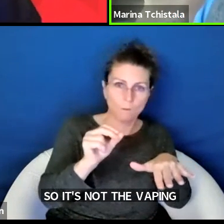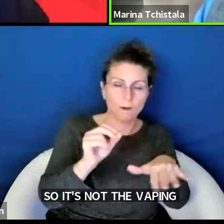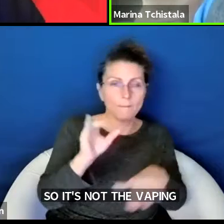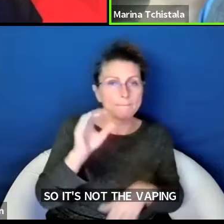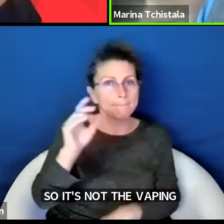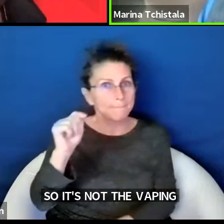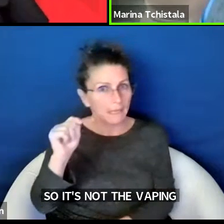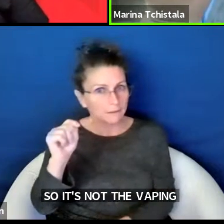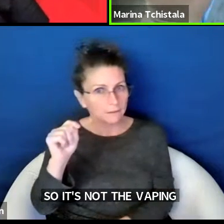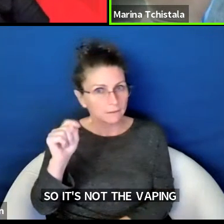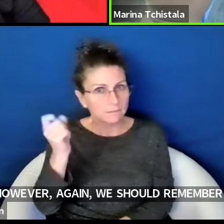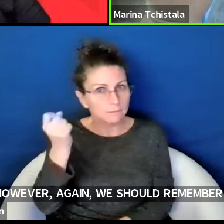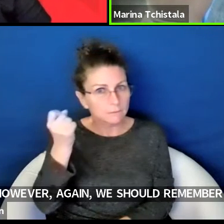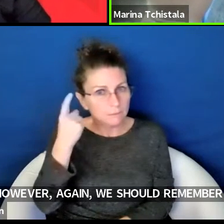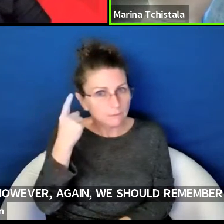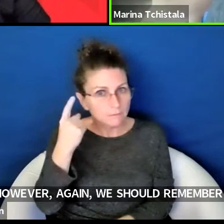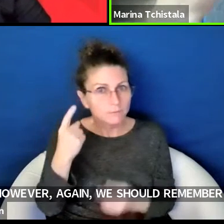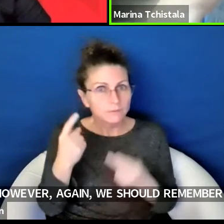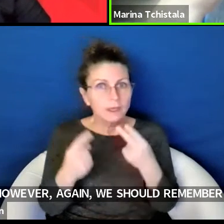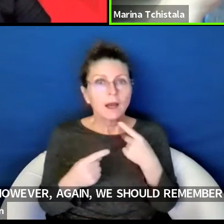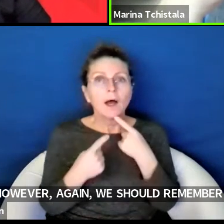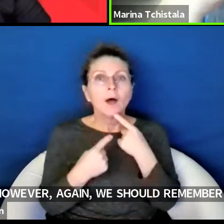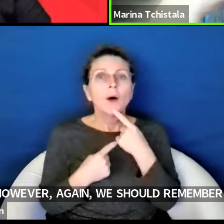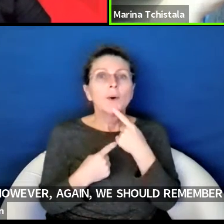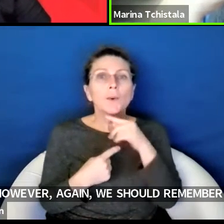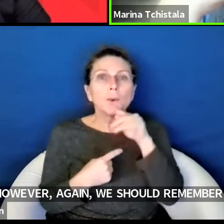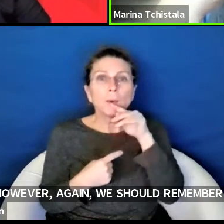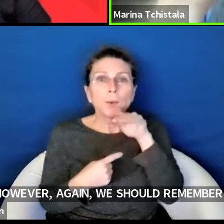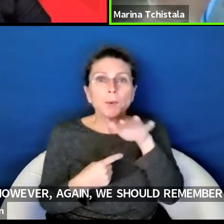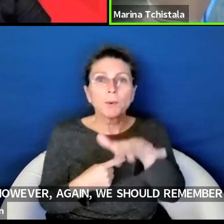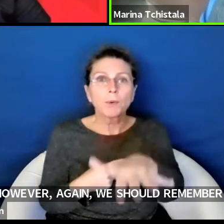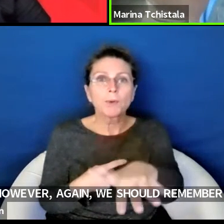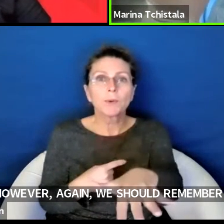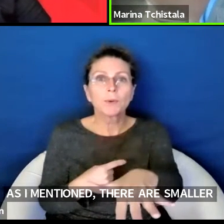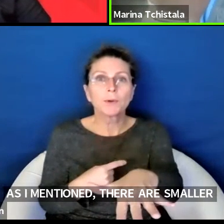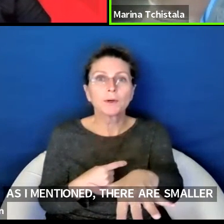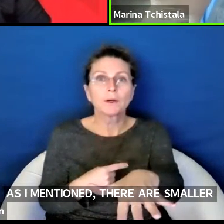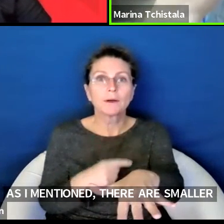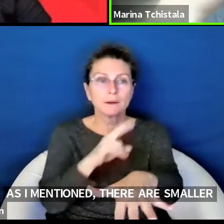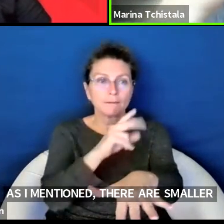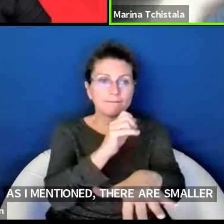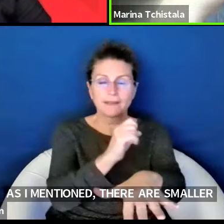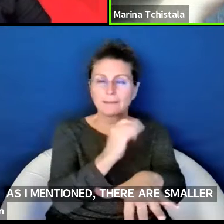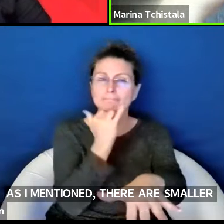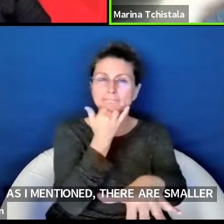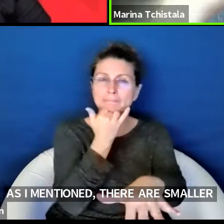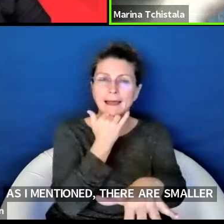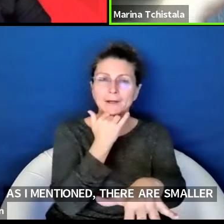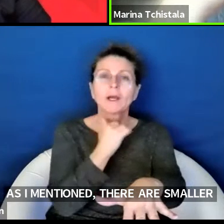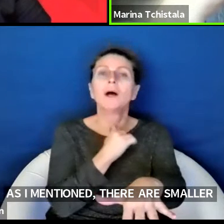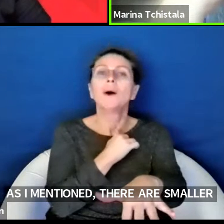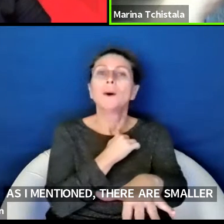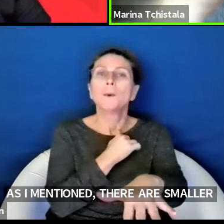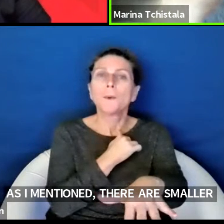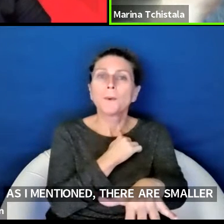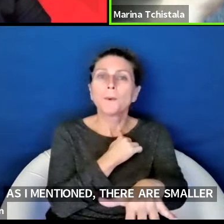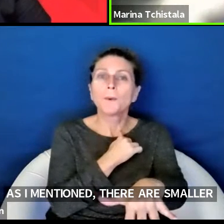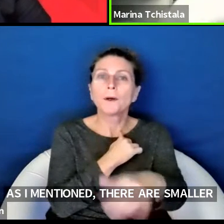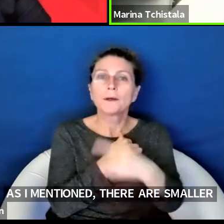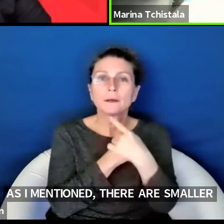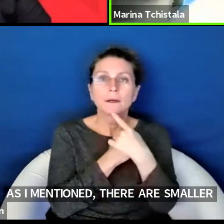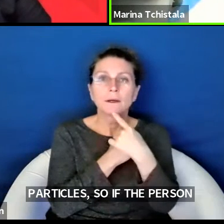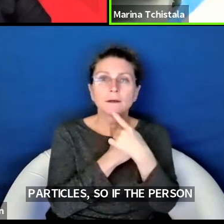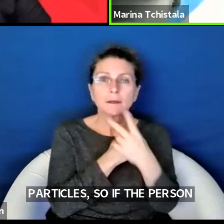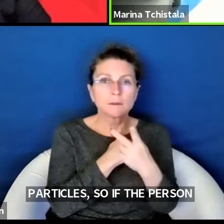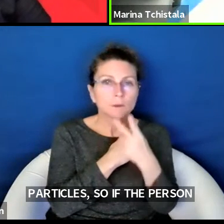there are smaller particles. So if the person exhales the vape, if they, especially after vaping,